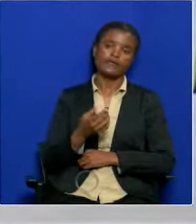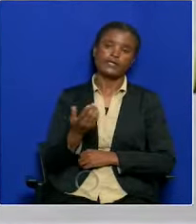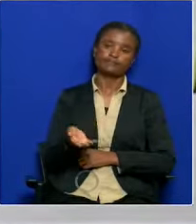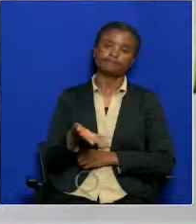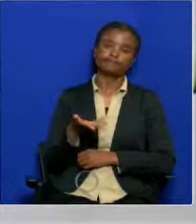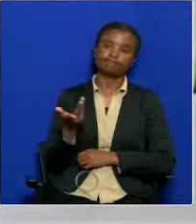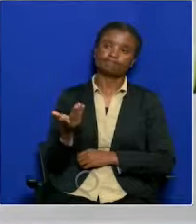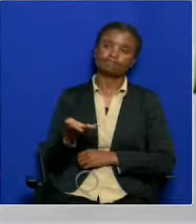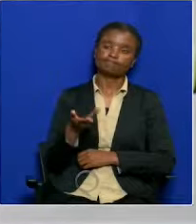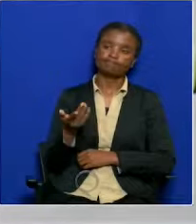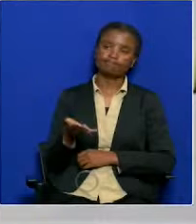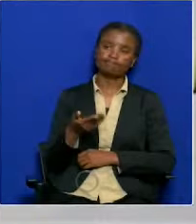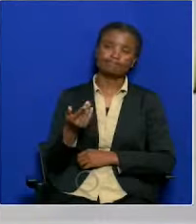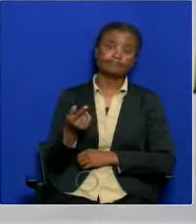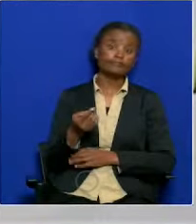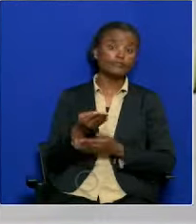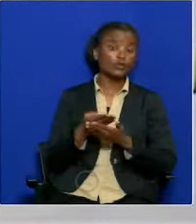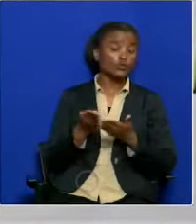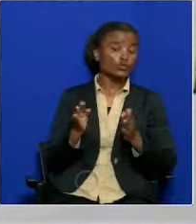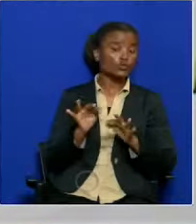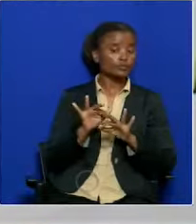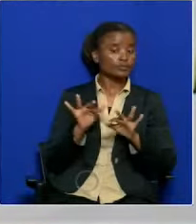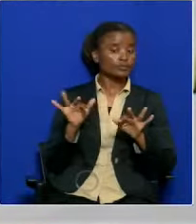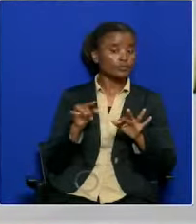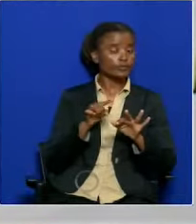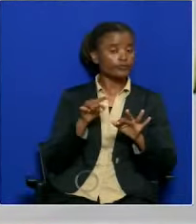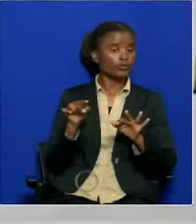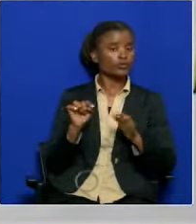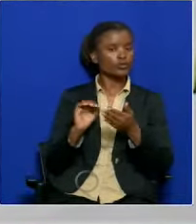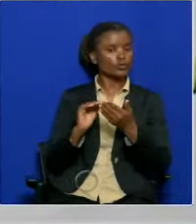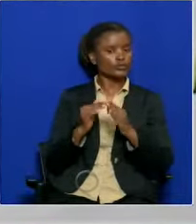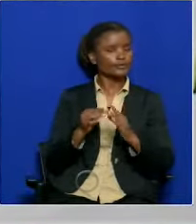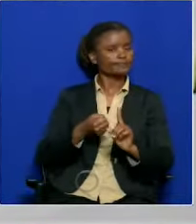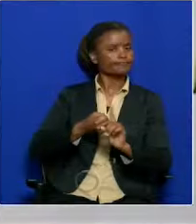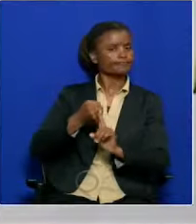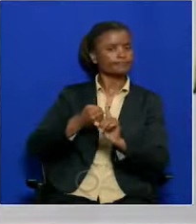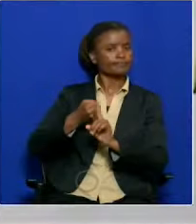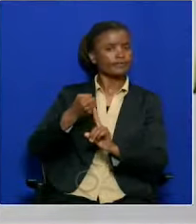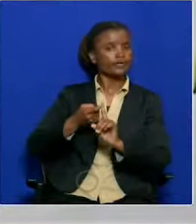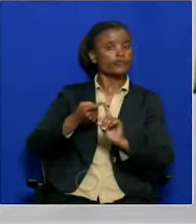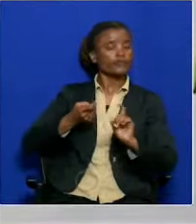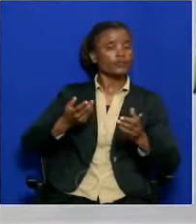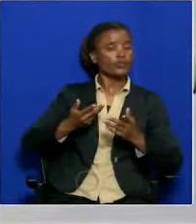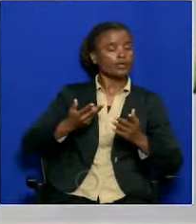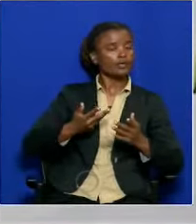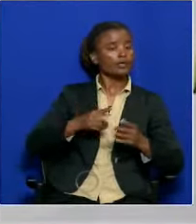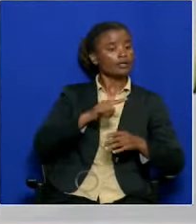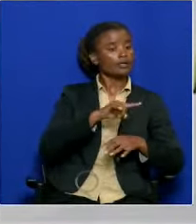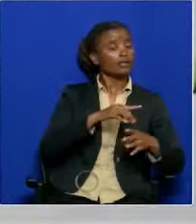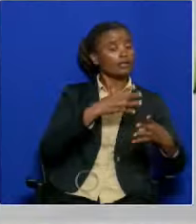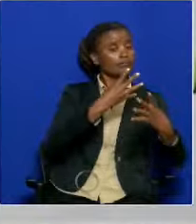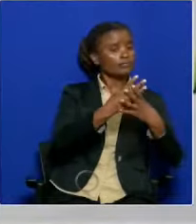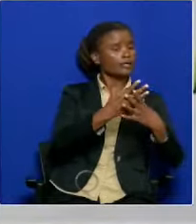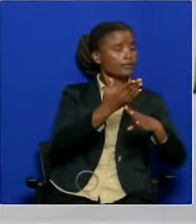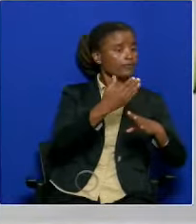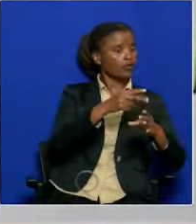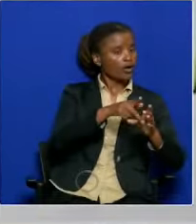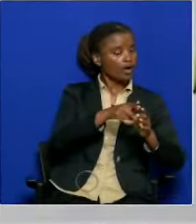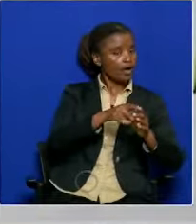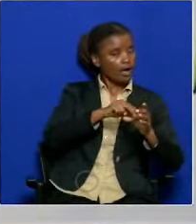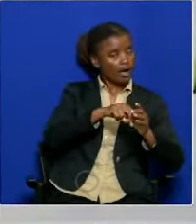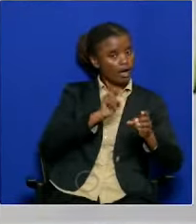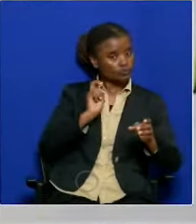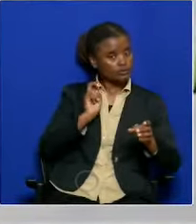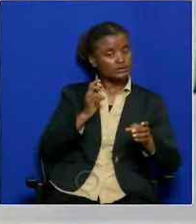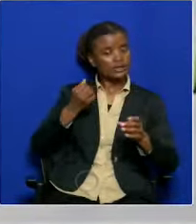those people who are fighting for communities, who are from prison, and then working hard to make sure that this country becomes